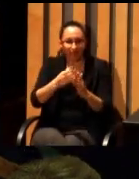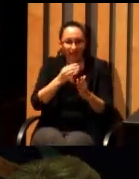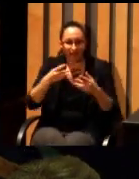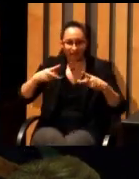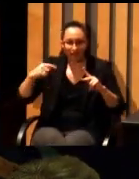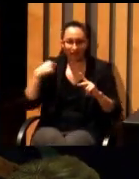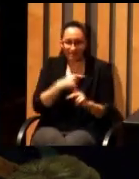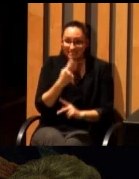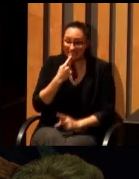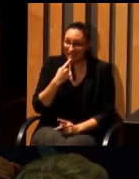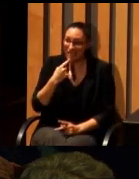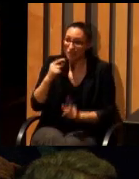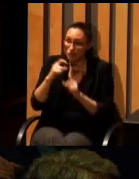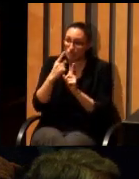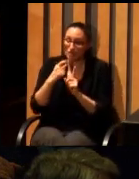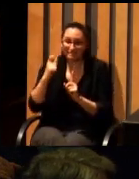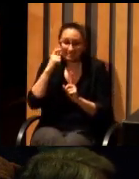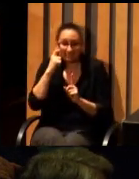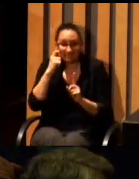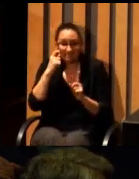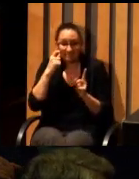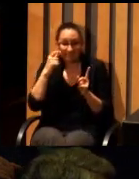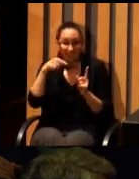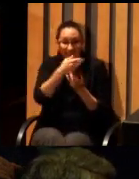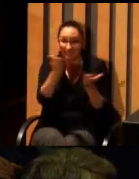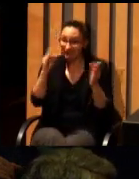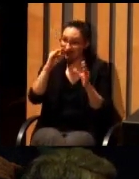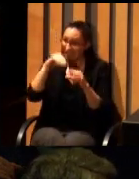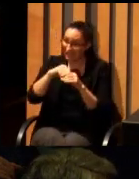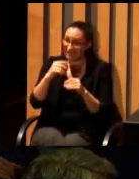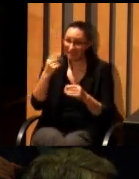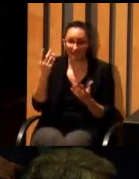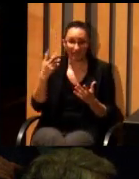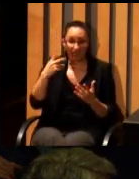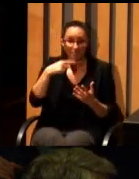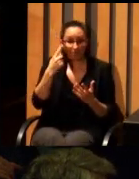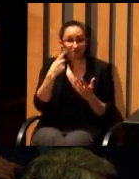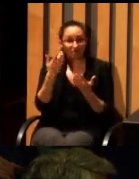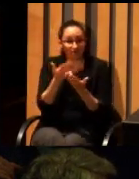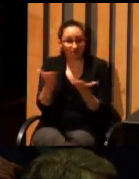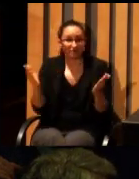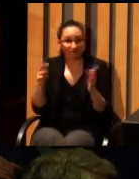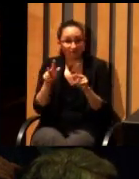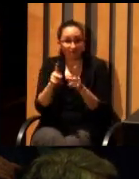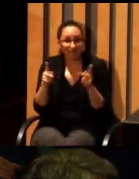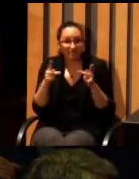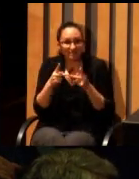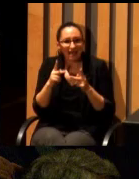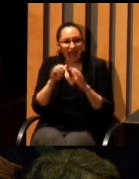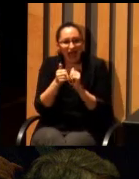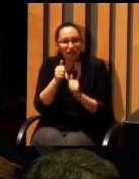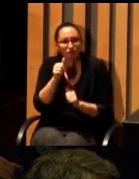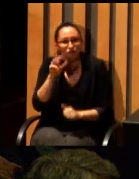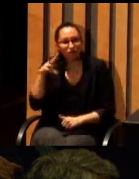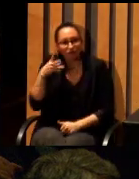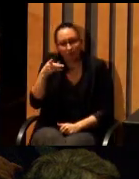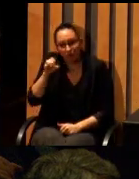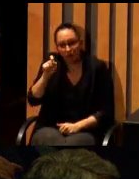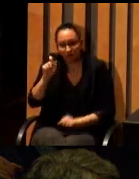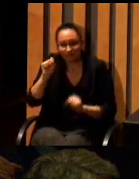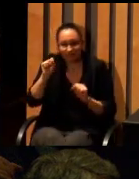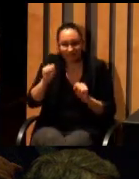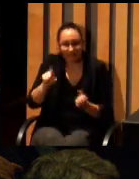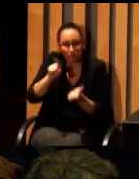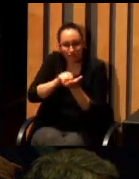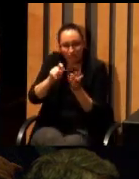saying Redskins in a public place. You know, how can the Washington Post print that word? How